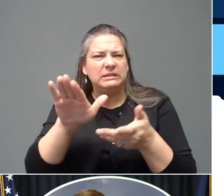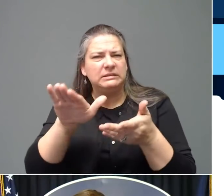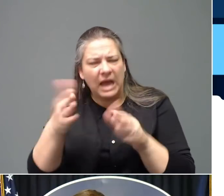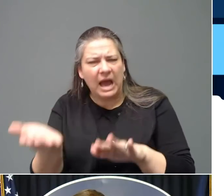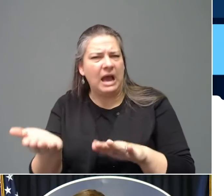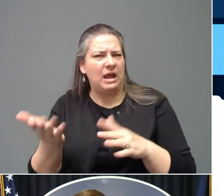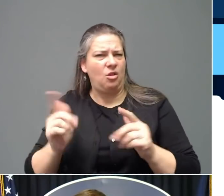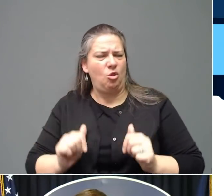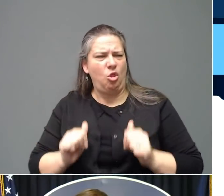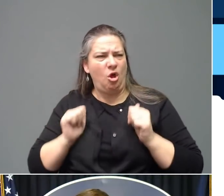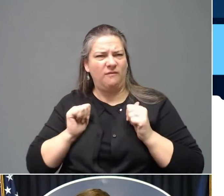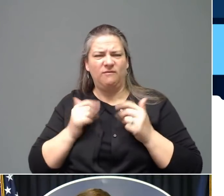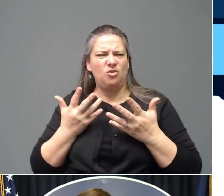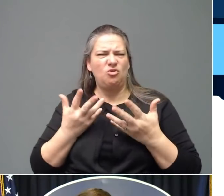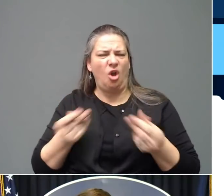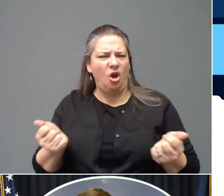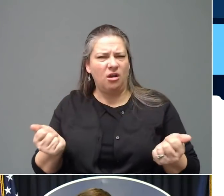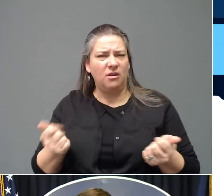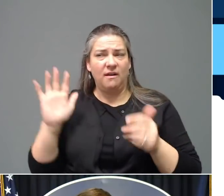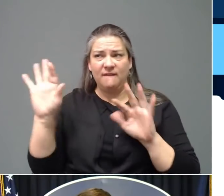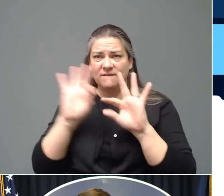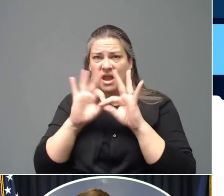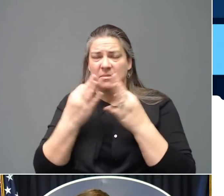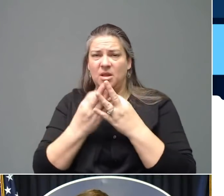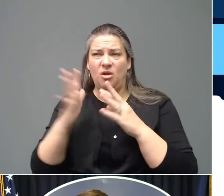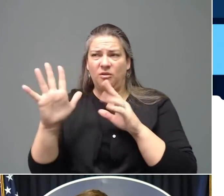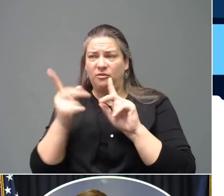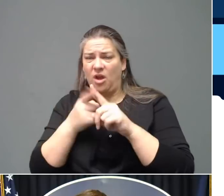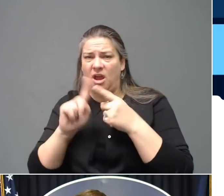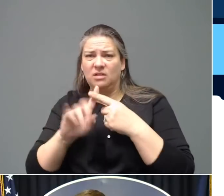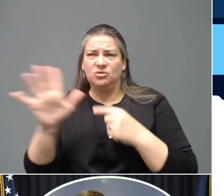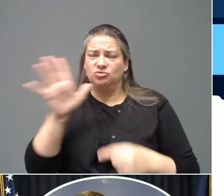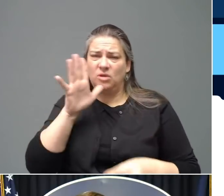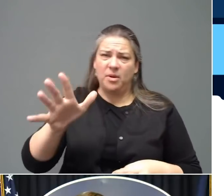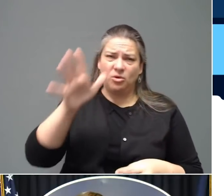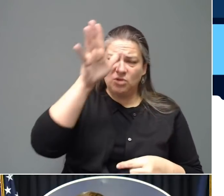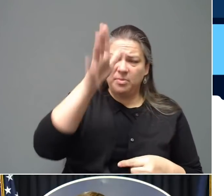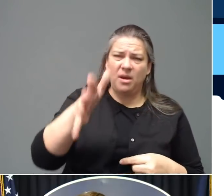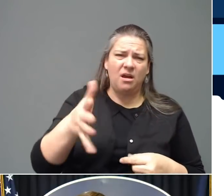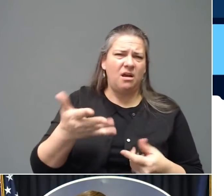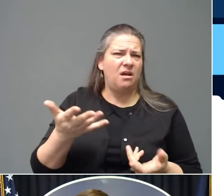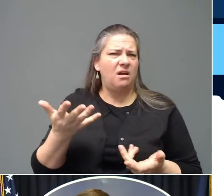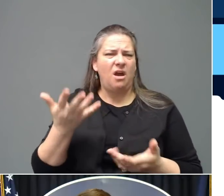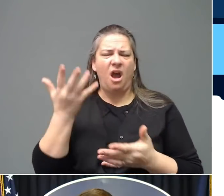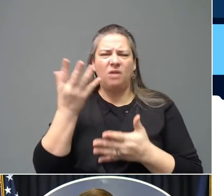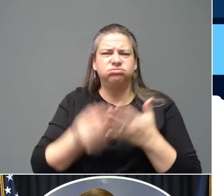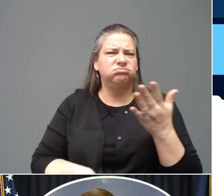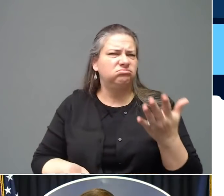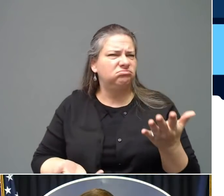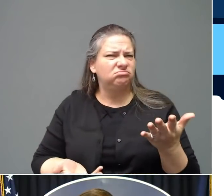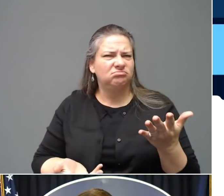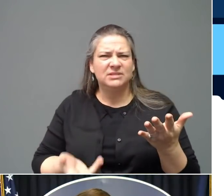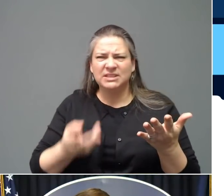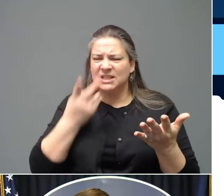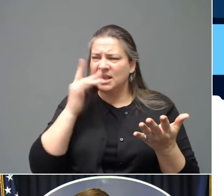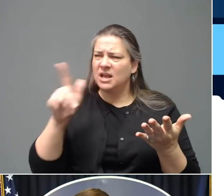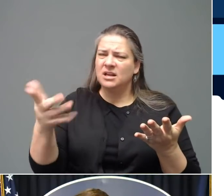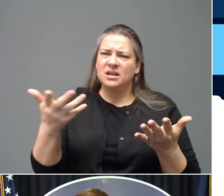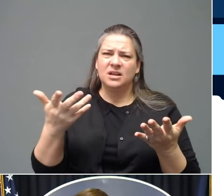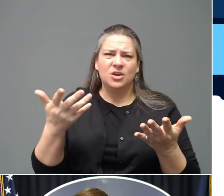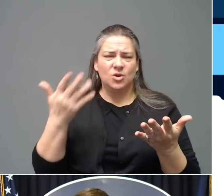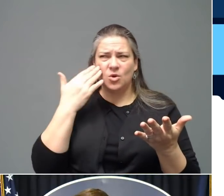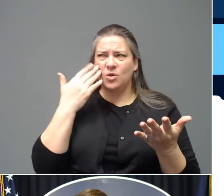of friends and family, of parents and grandparents, of people that offer so much to our lives and to